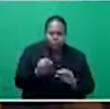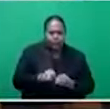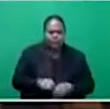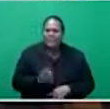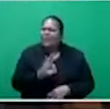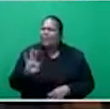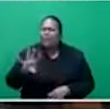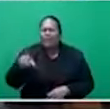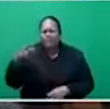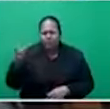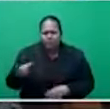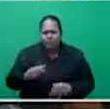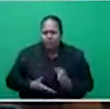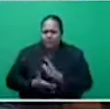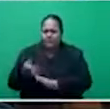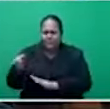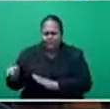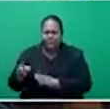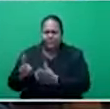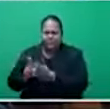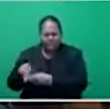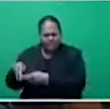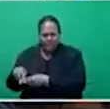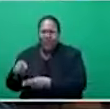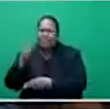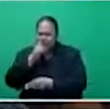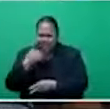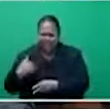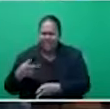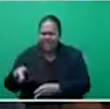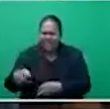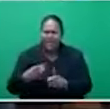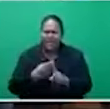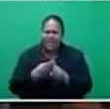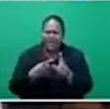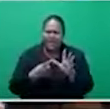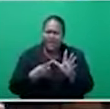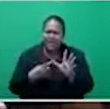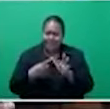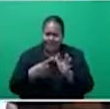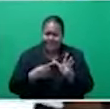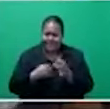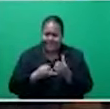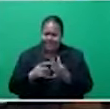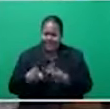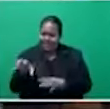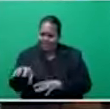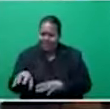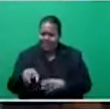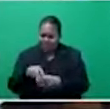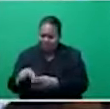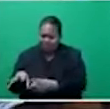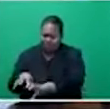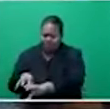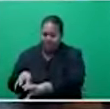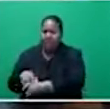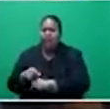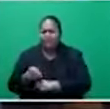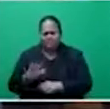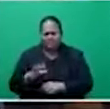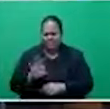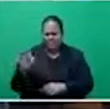Koromumu. We know that. There are people living in KSC who may not be sick. So what about them? If the price of flour has gone up, if the